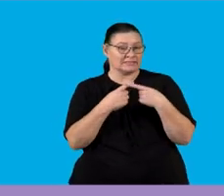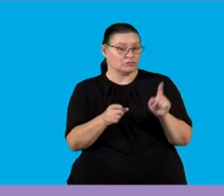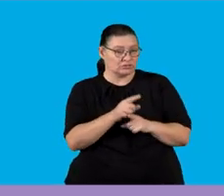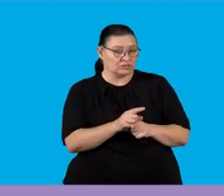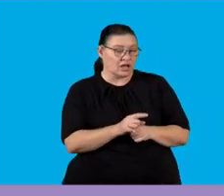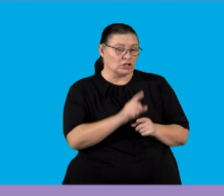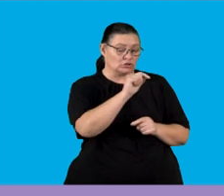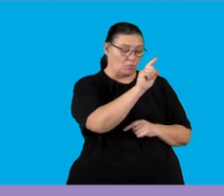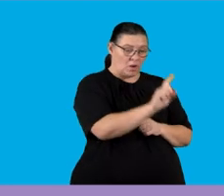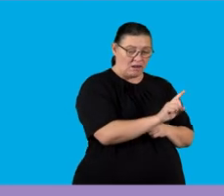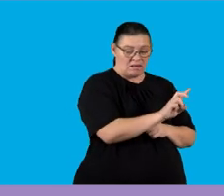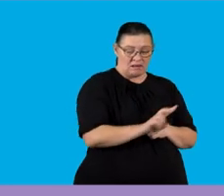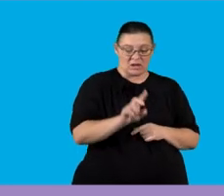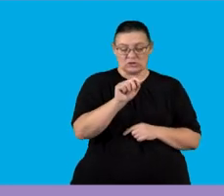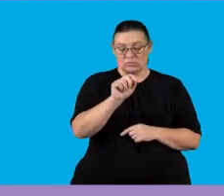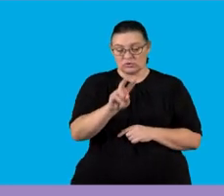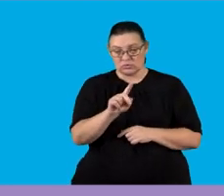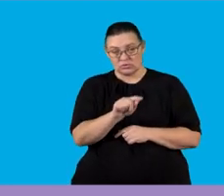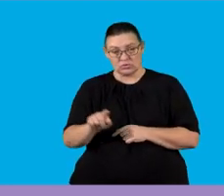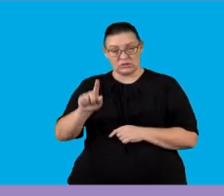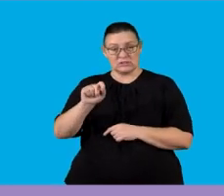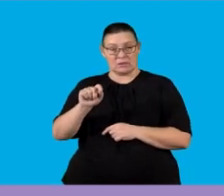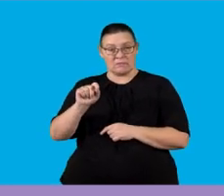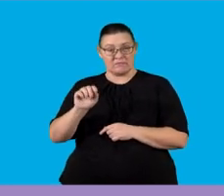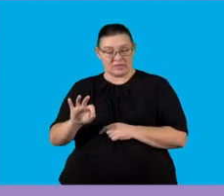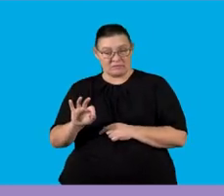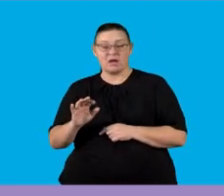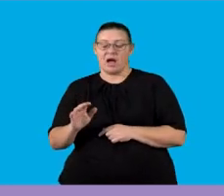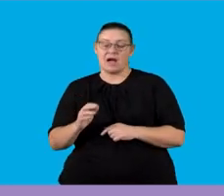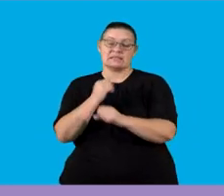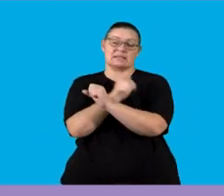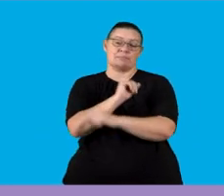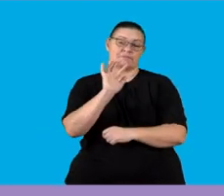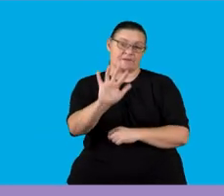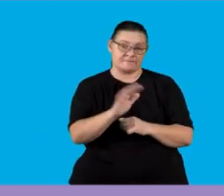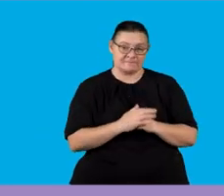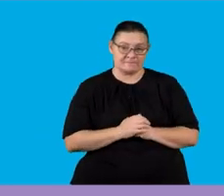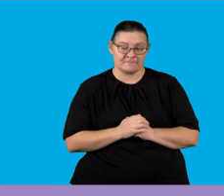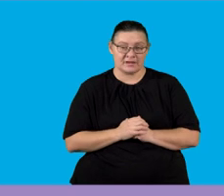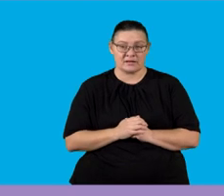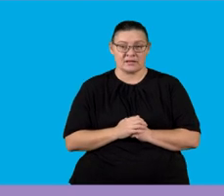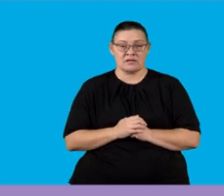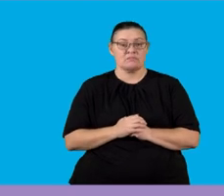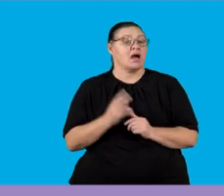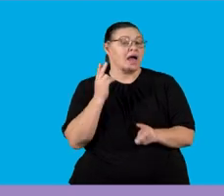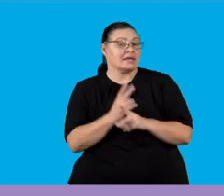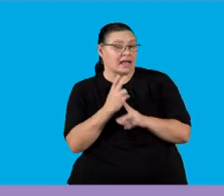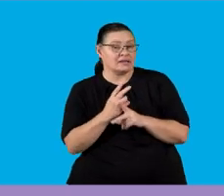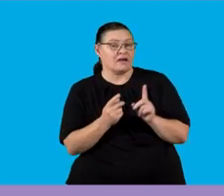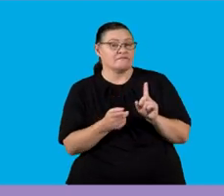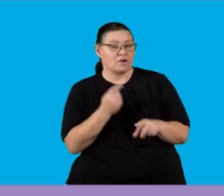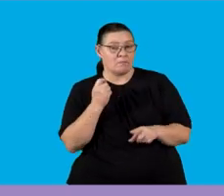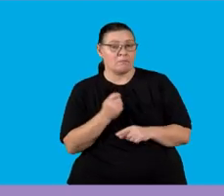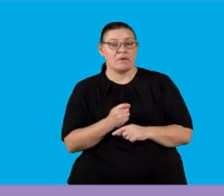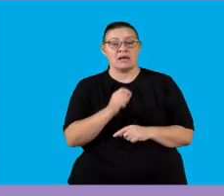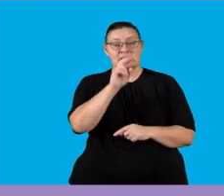the second term to the third term, we multiply by 5. That means here we have a constant ratio,